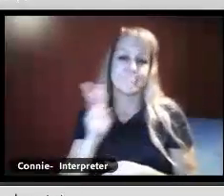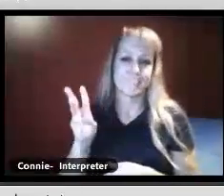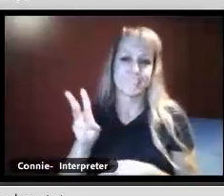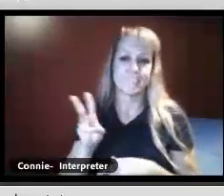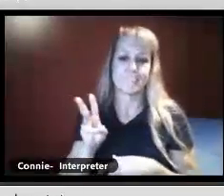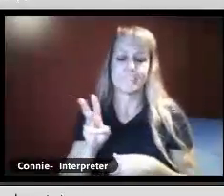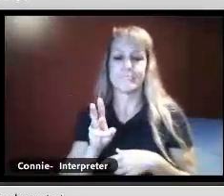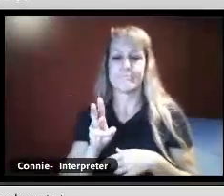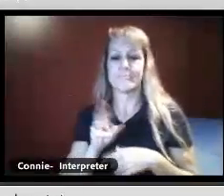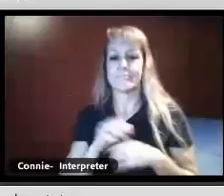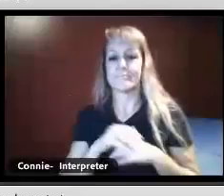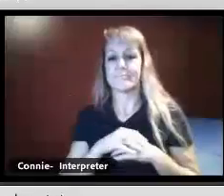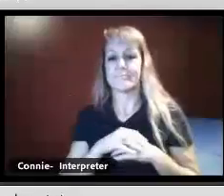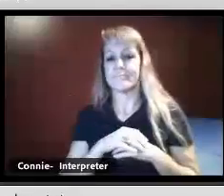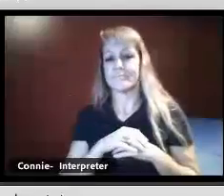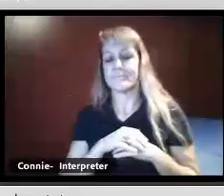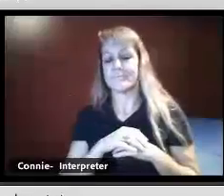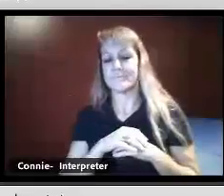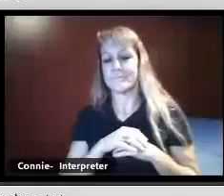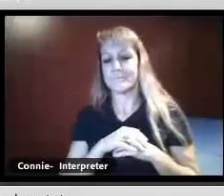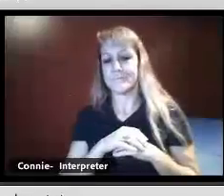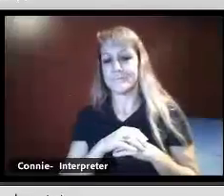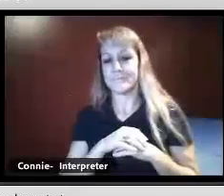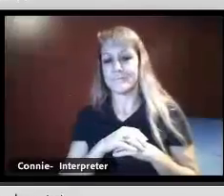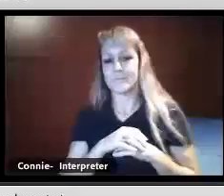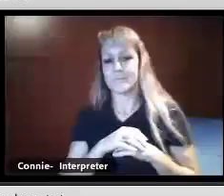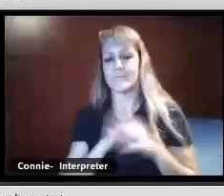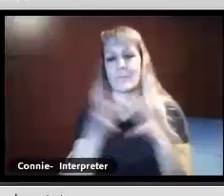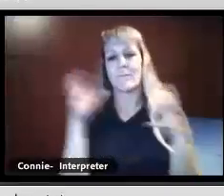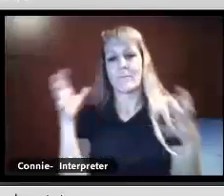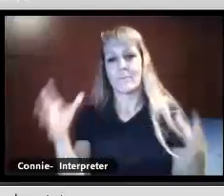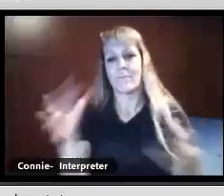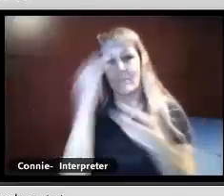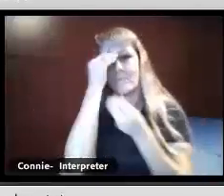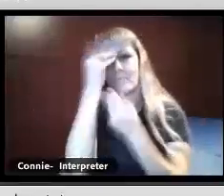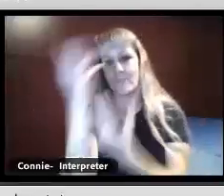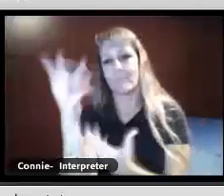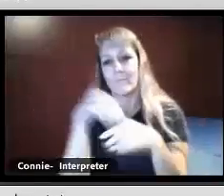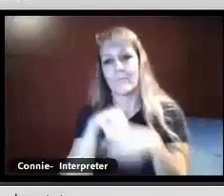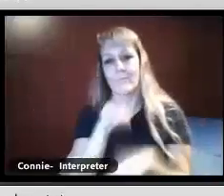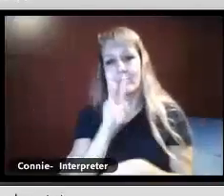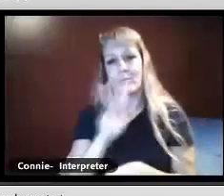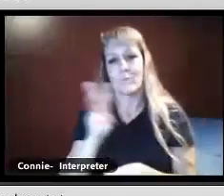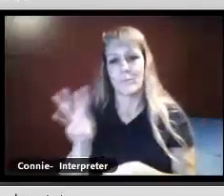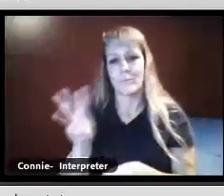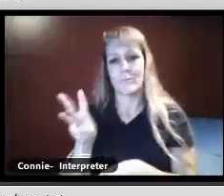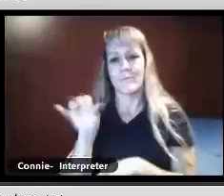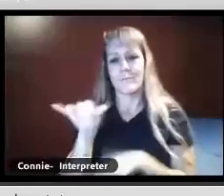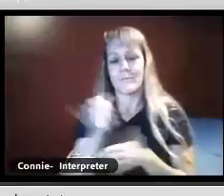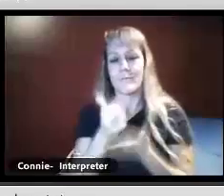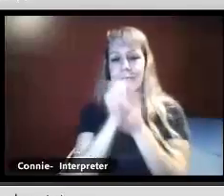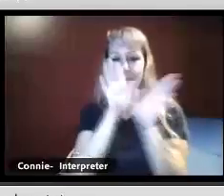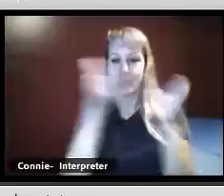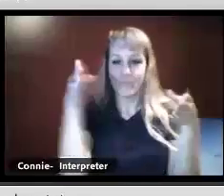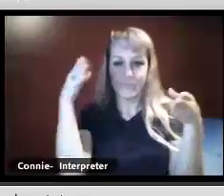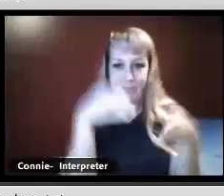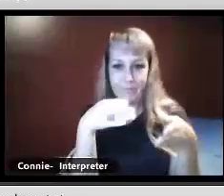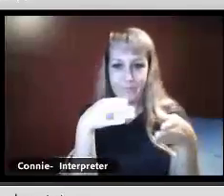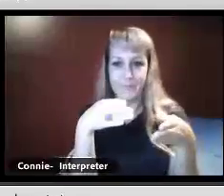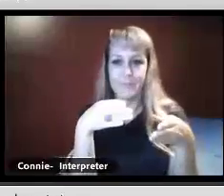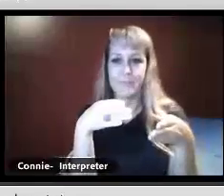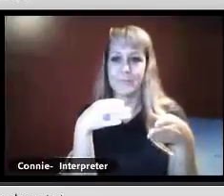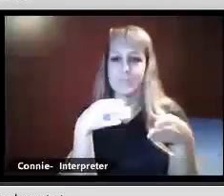materials that reside in the enormous world of the web, and to focus in on those of